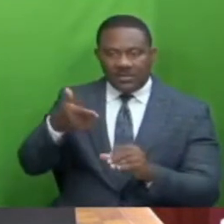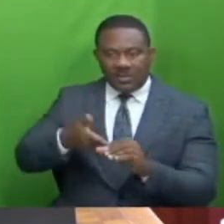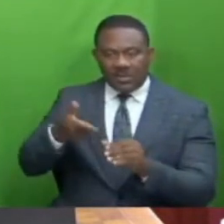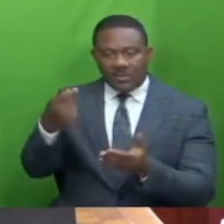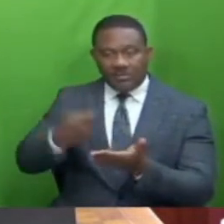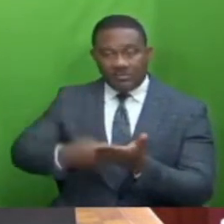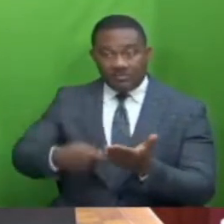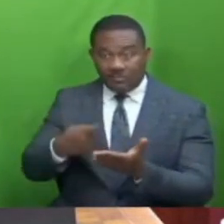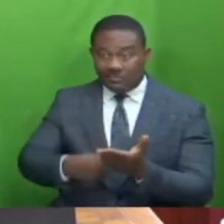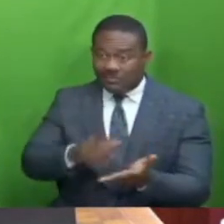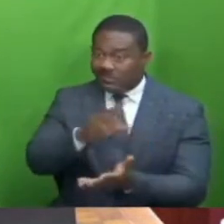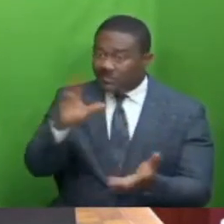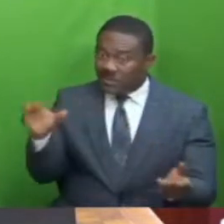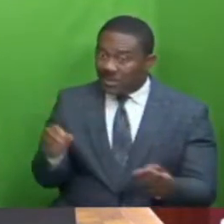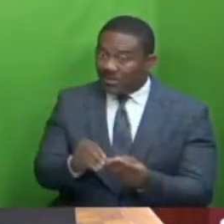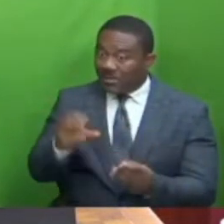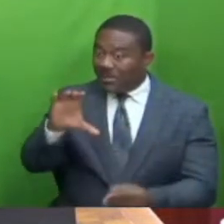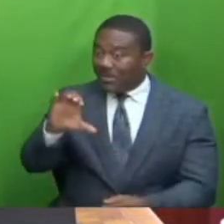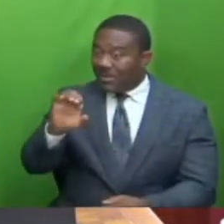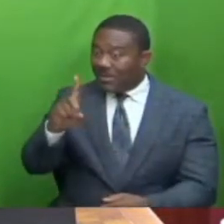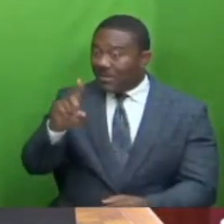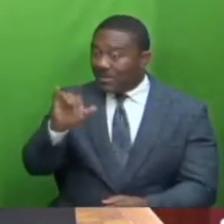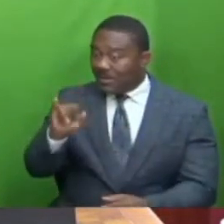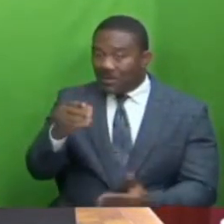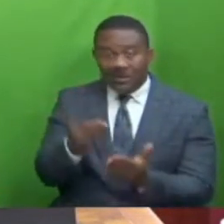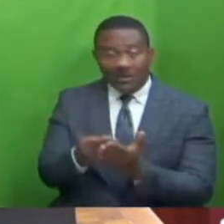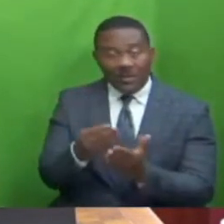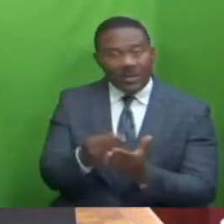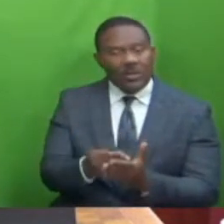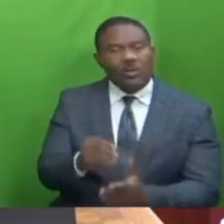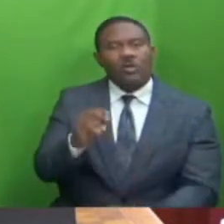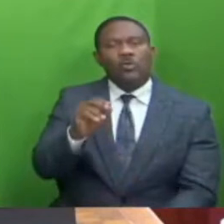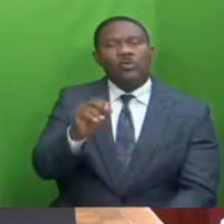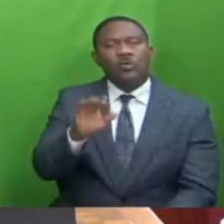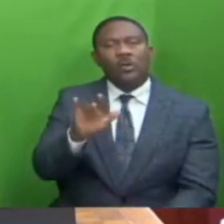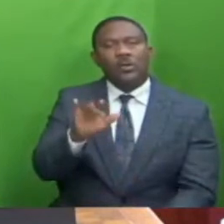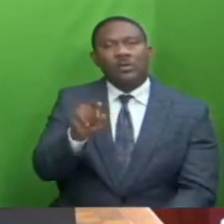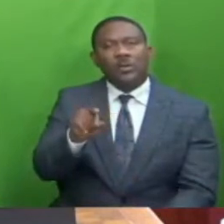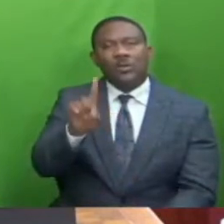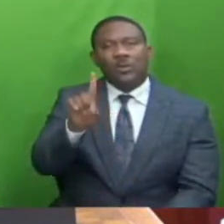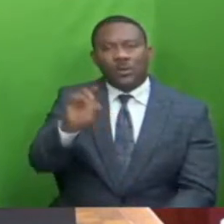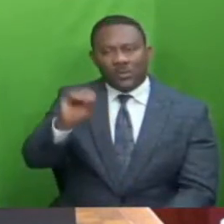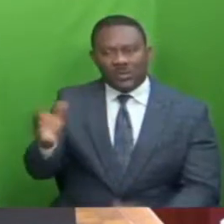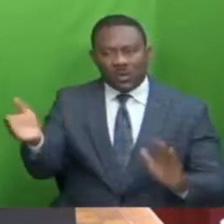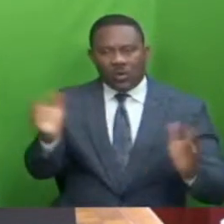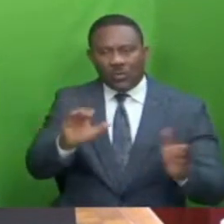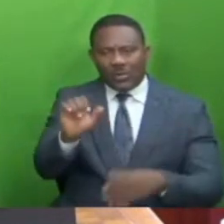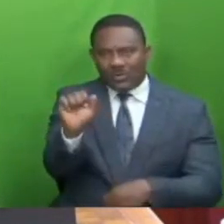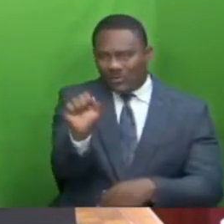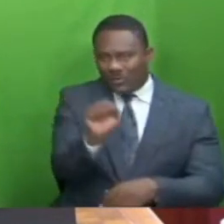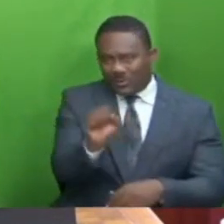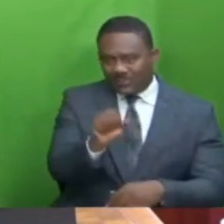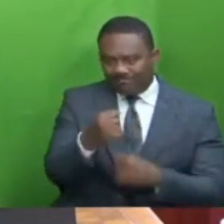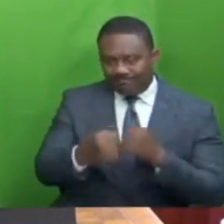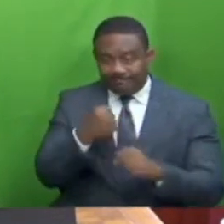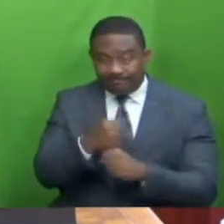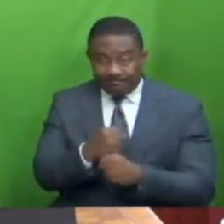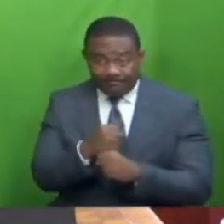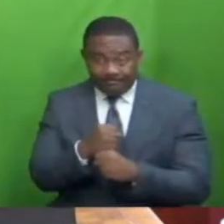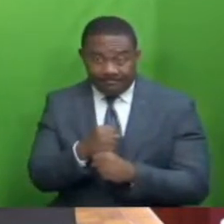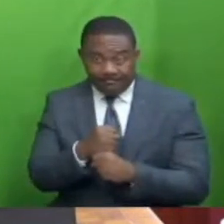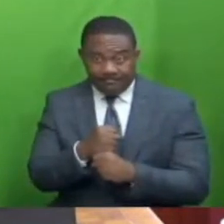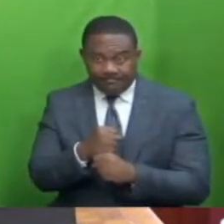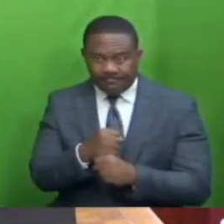the Ghana cedi depreciated by 22.1% against the US dollar in the year to